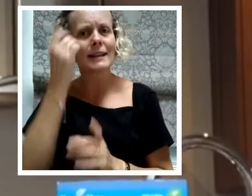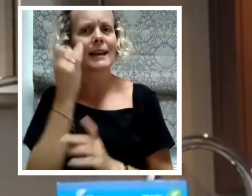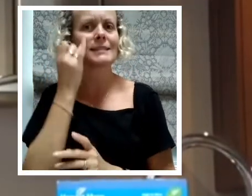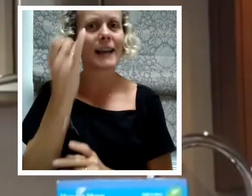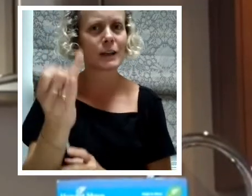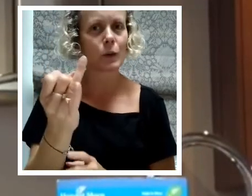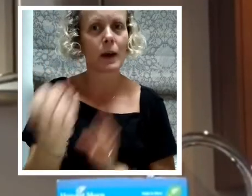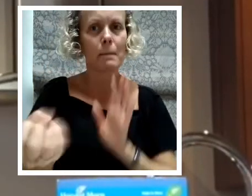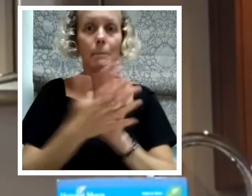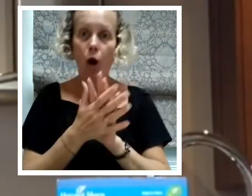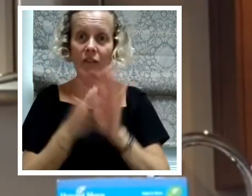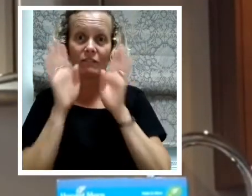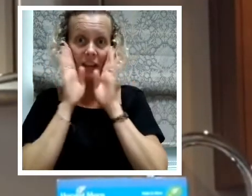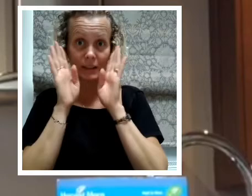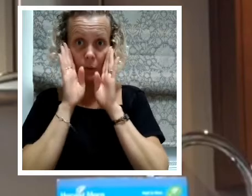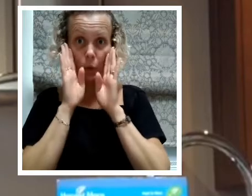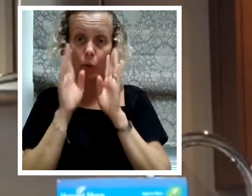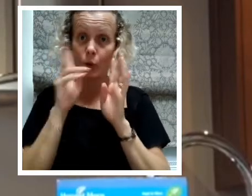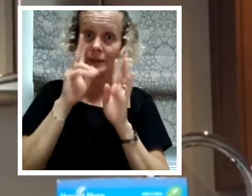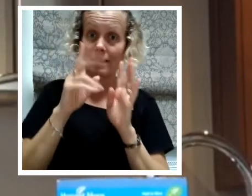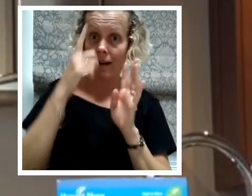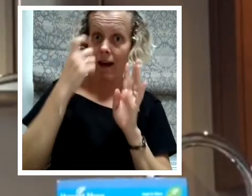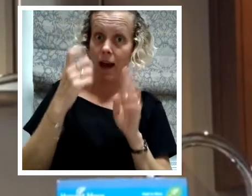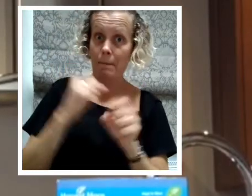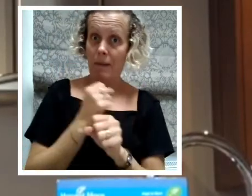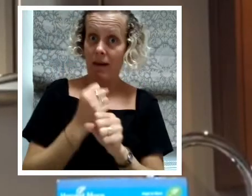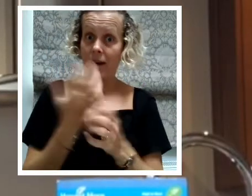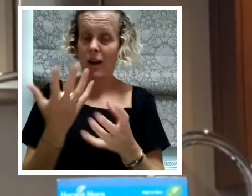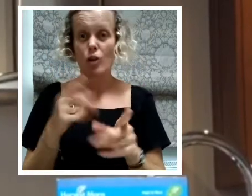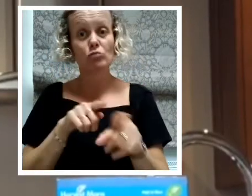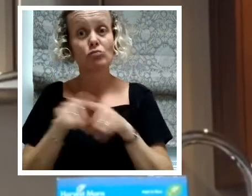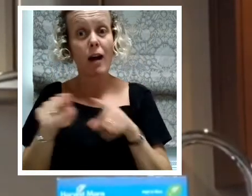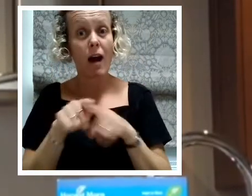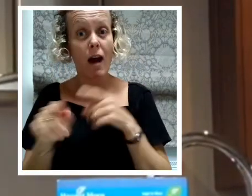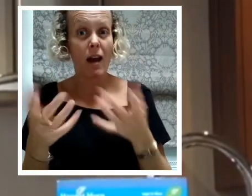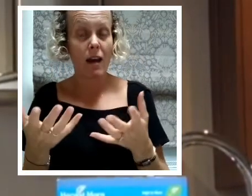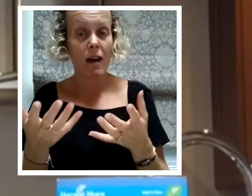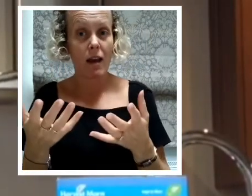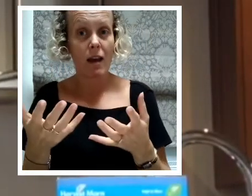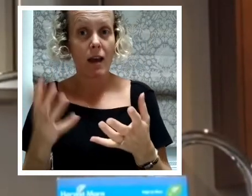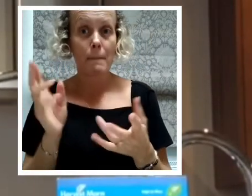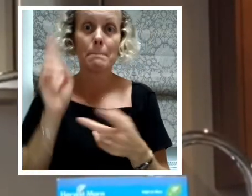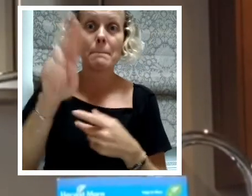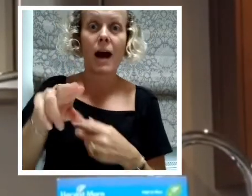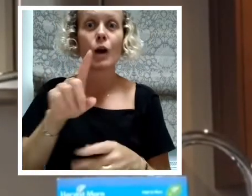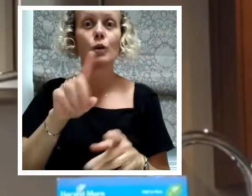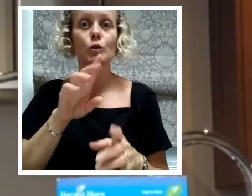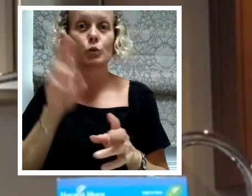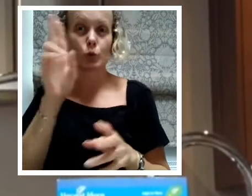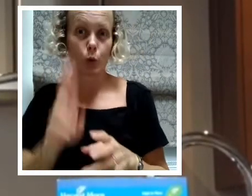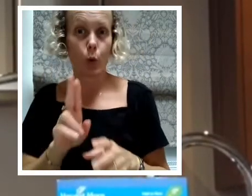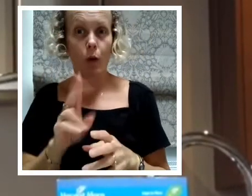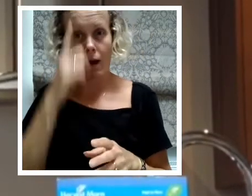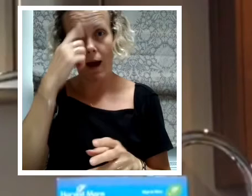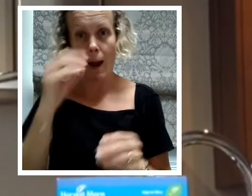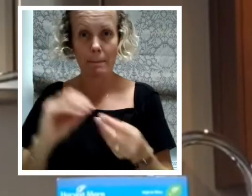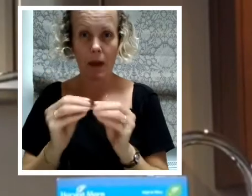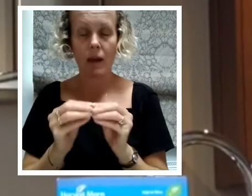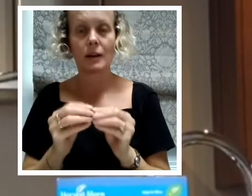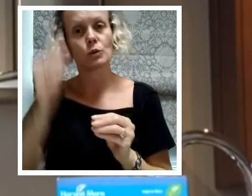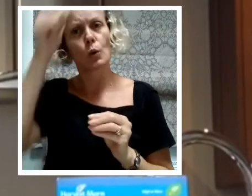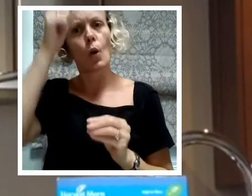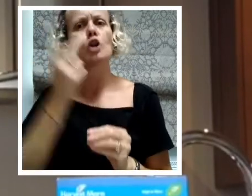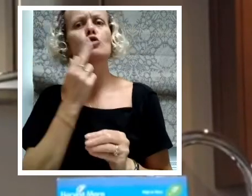week? Pop it on and we'll see what we can do for you. Or we might try these when we do go back to school. I know nursery returned